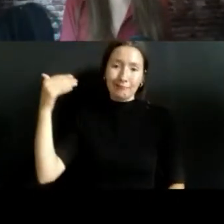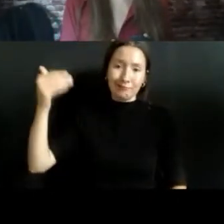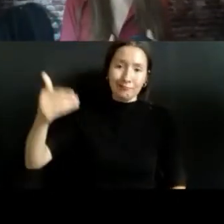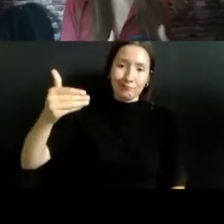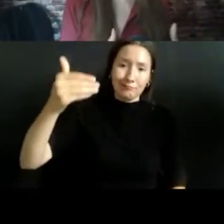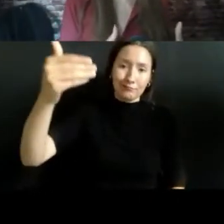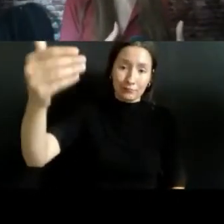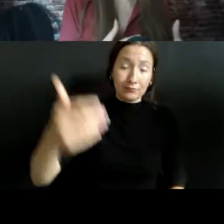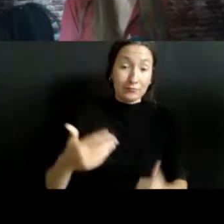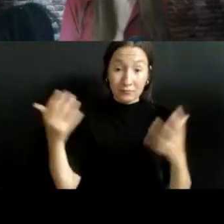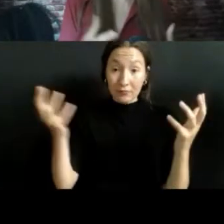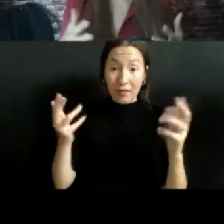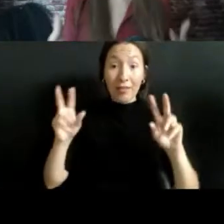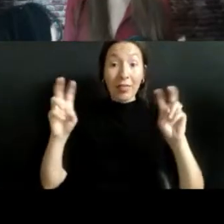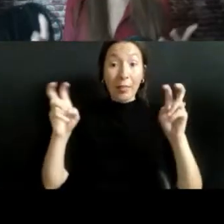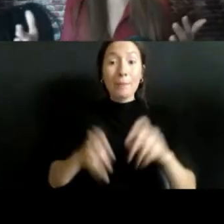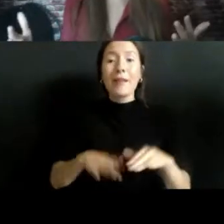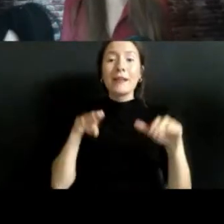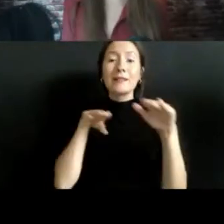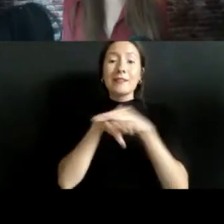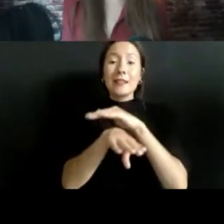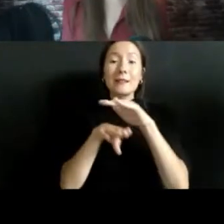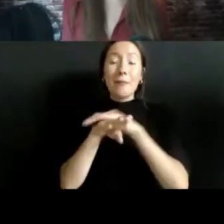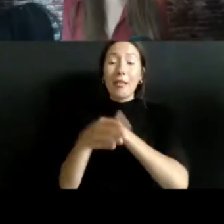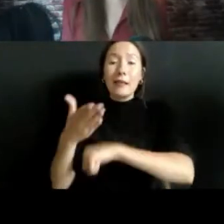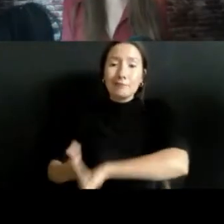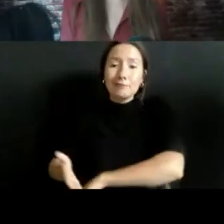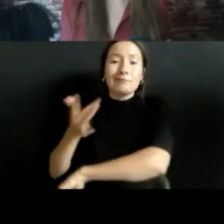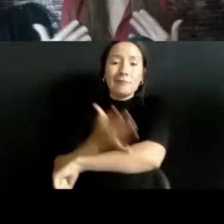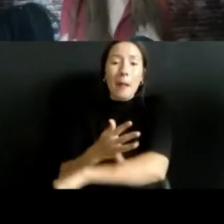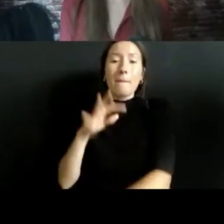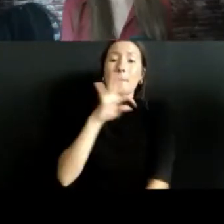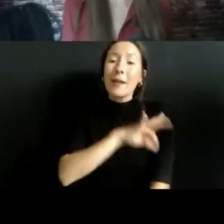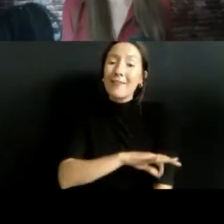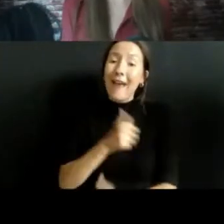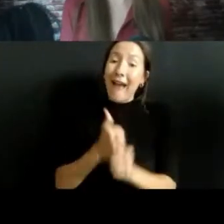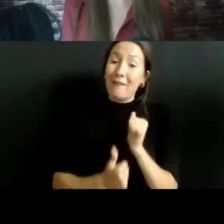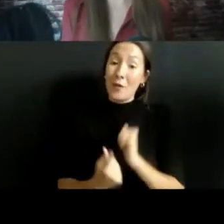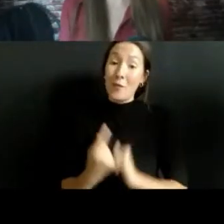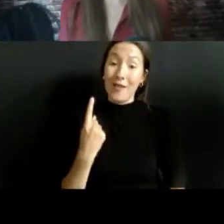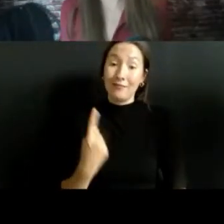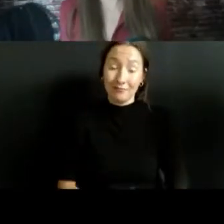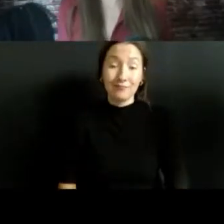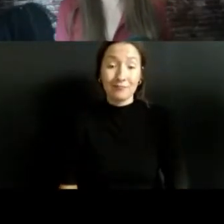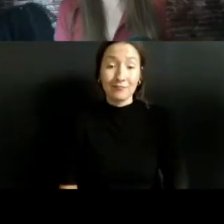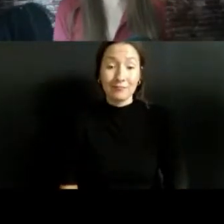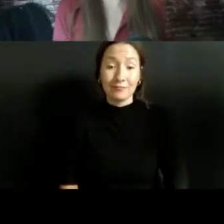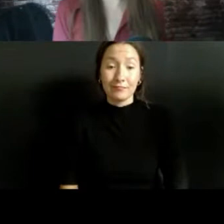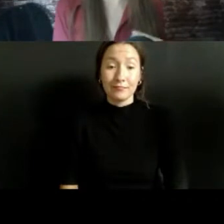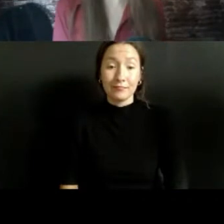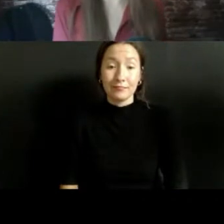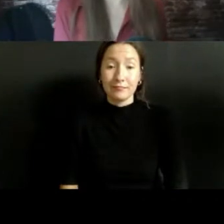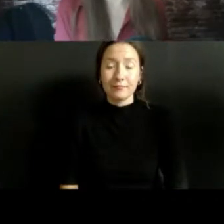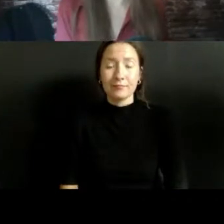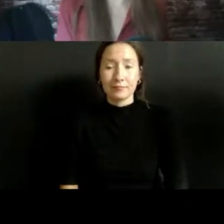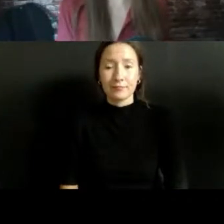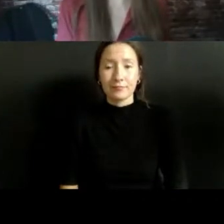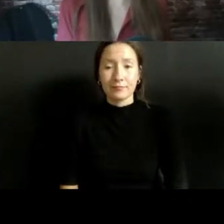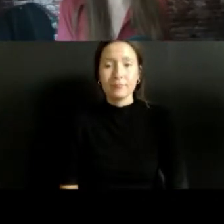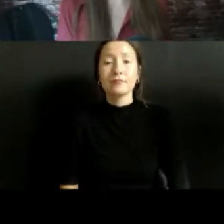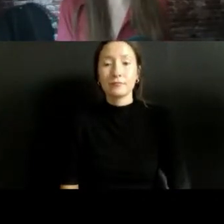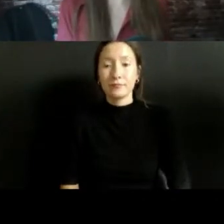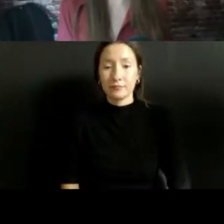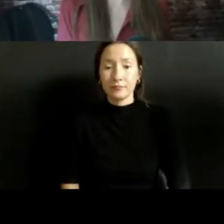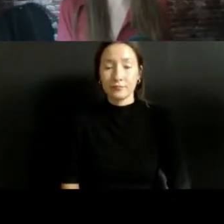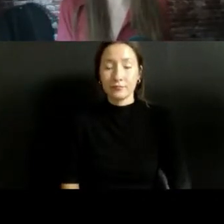enhancements often benefit everyone. So I'd like you to consider this version of the lesson instead.